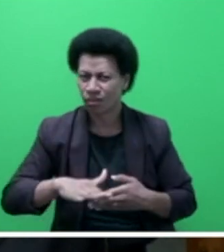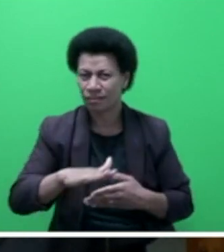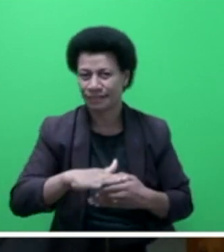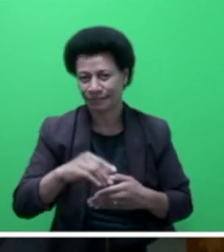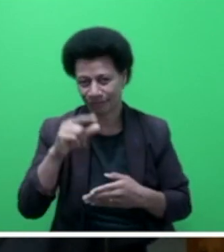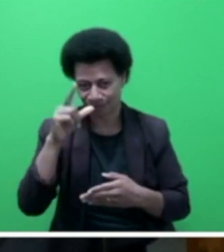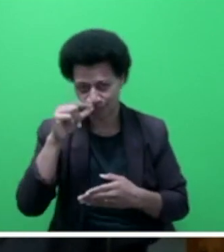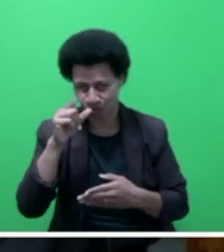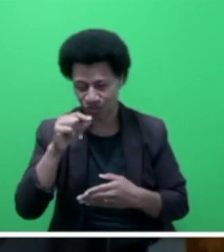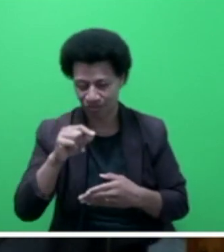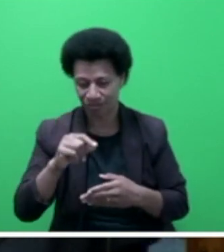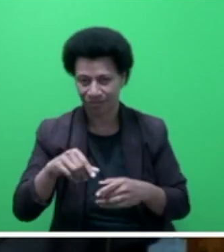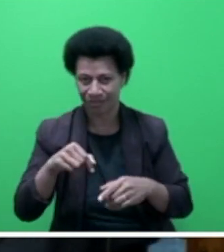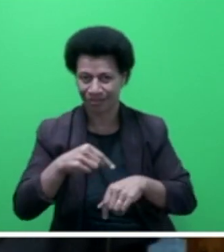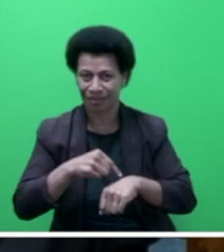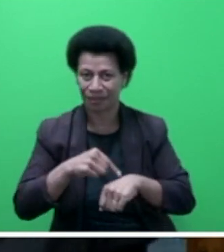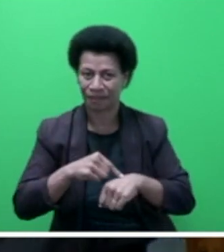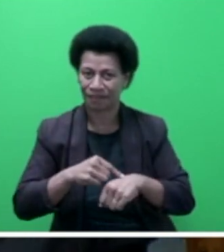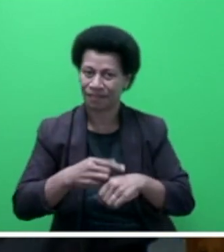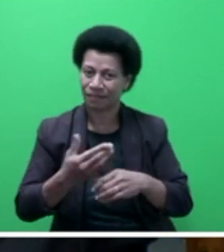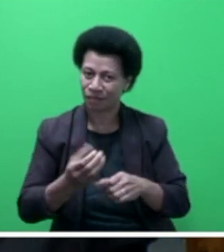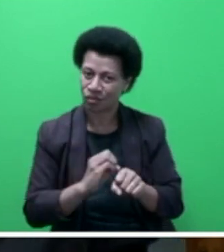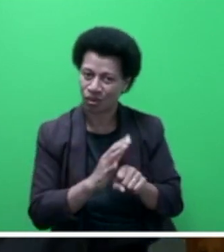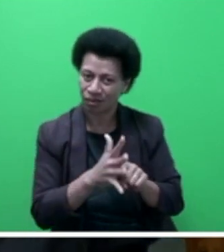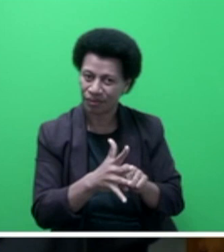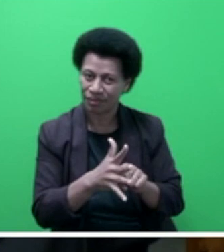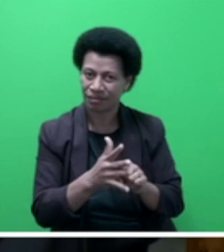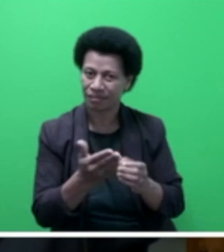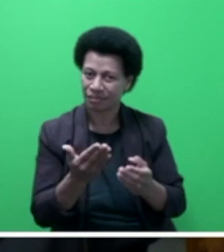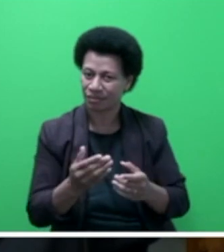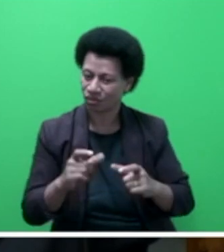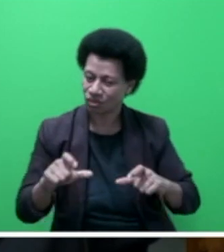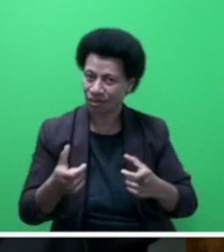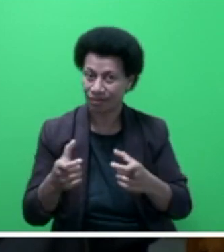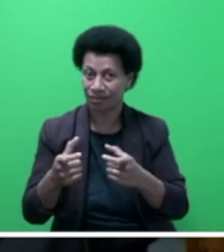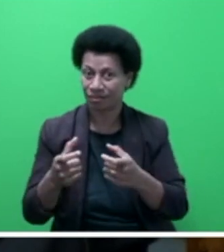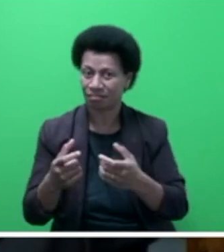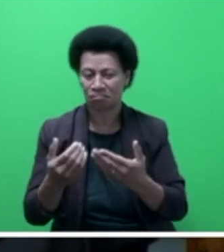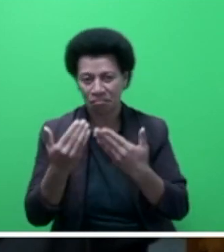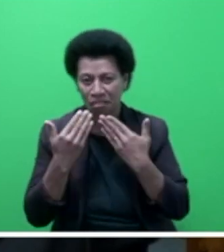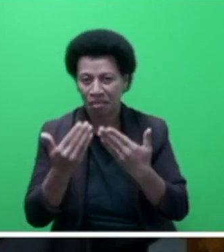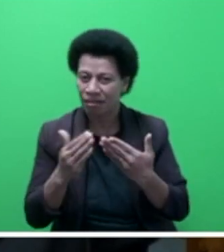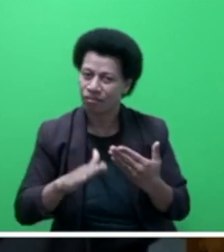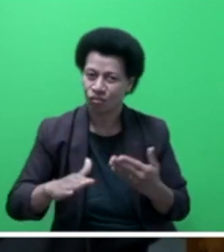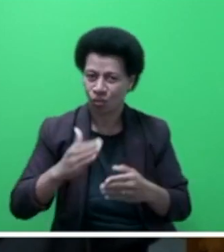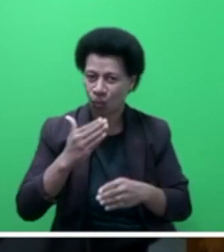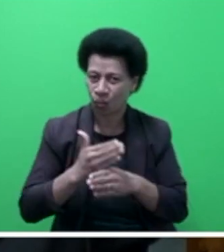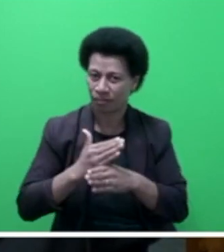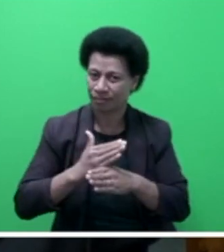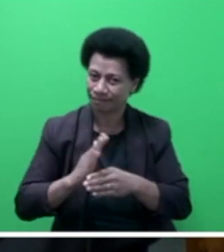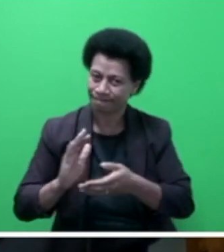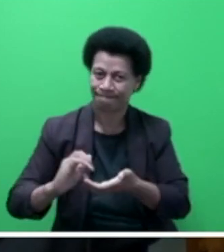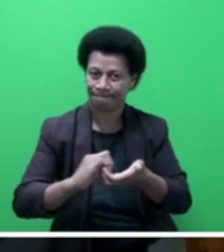Fijians in these trying times. And there's no better commemoration of our 50 years of independence that today, with